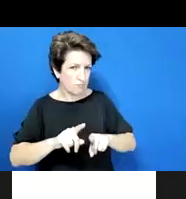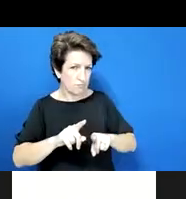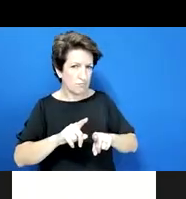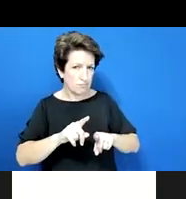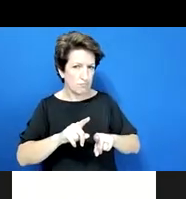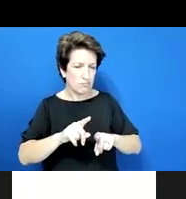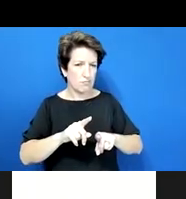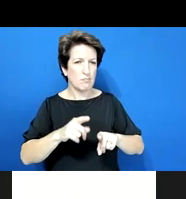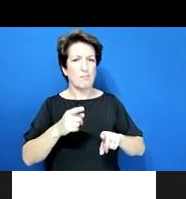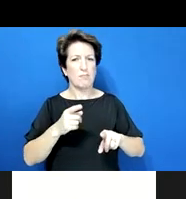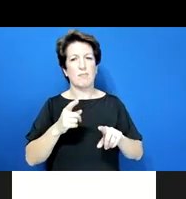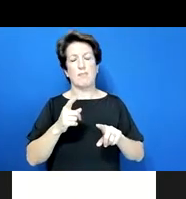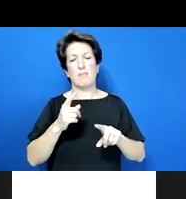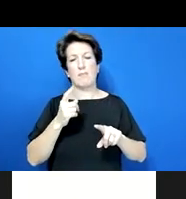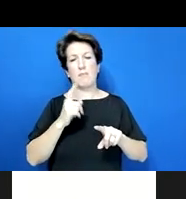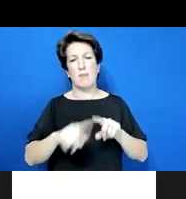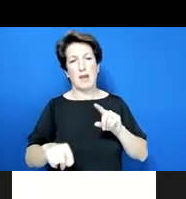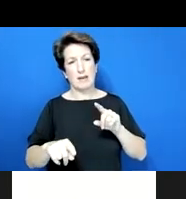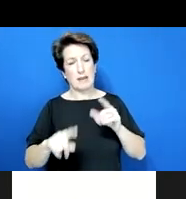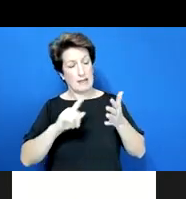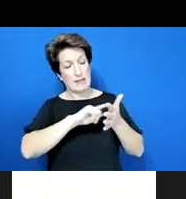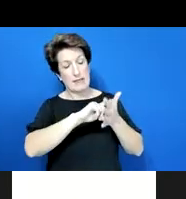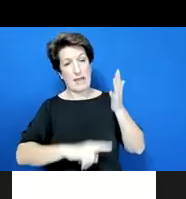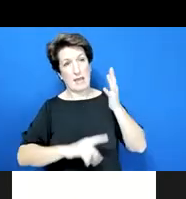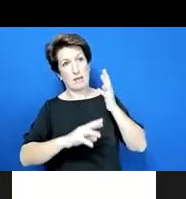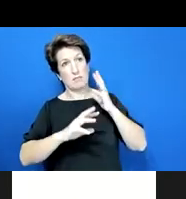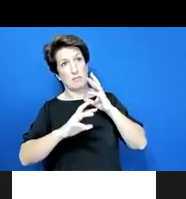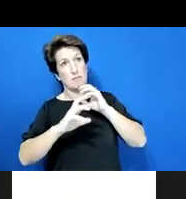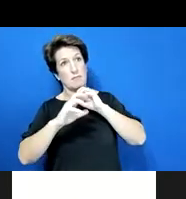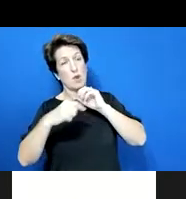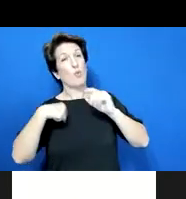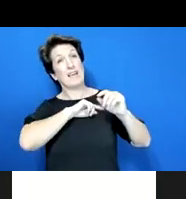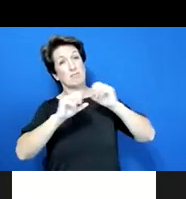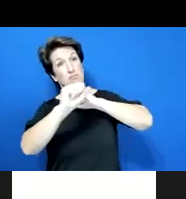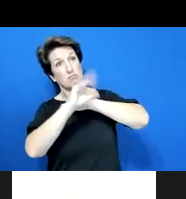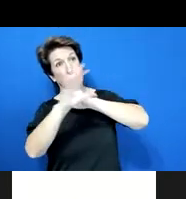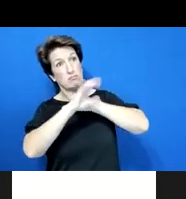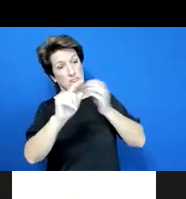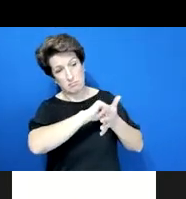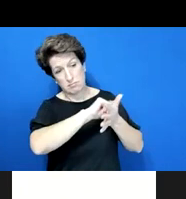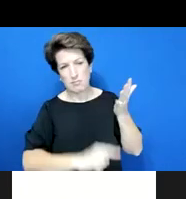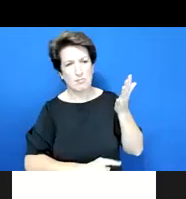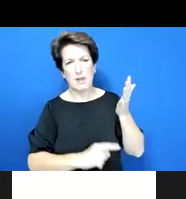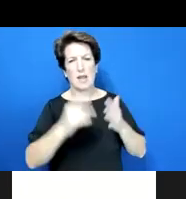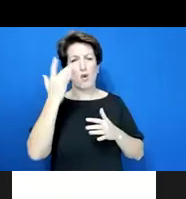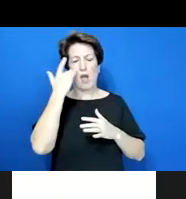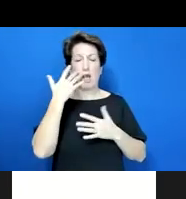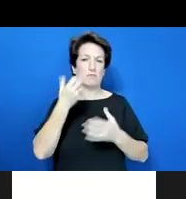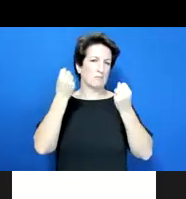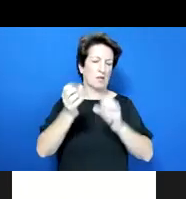being a channel that we really promote because of the volume of demand that they've